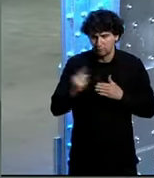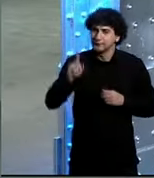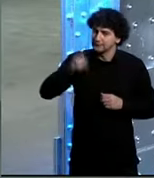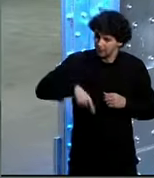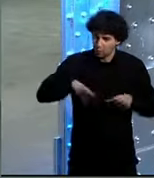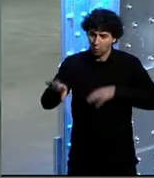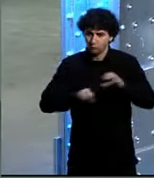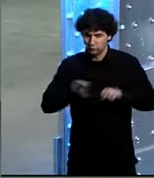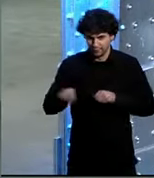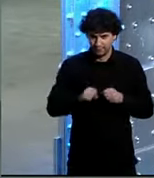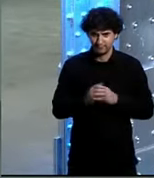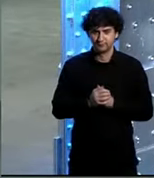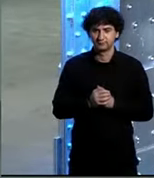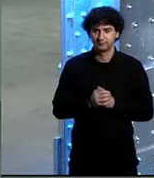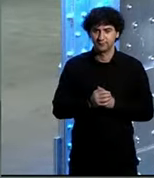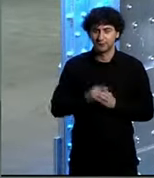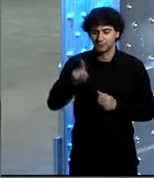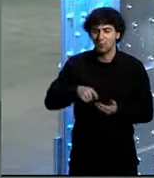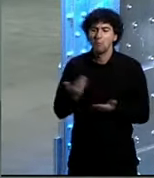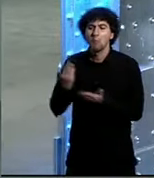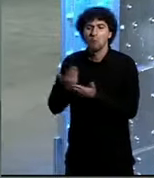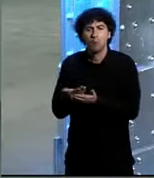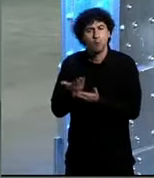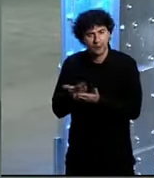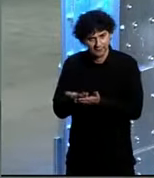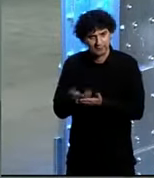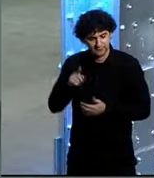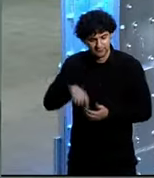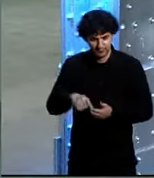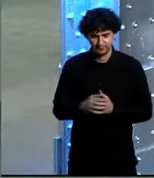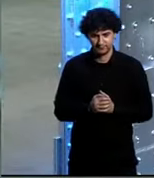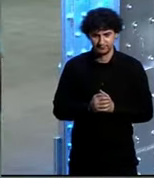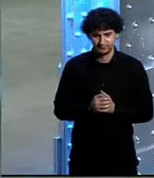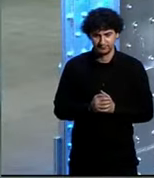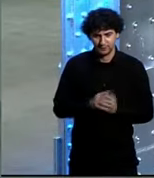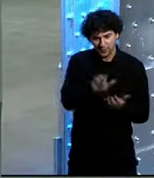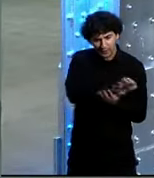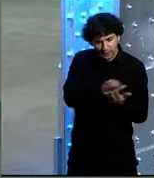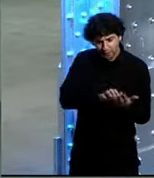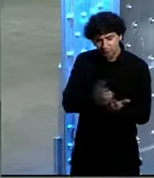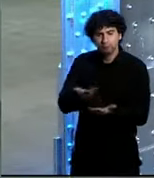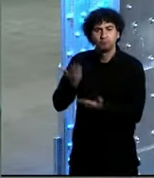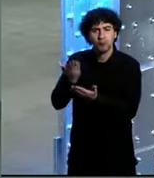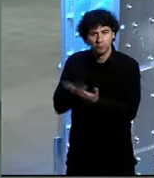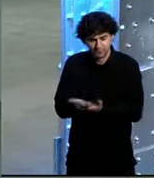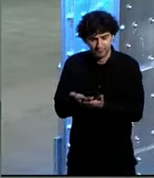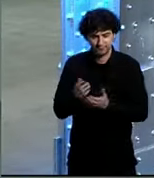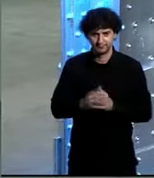So we're not just users, we're also we are consumers and we are producers. So we are